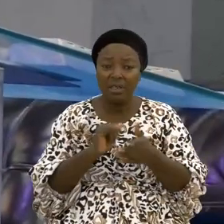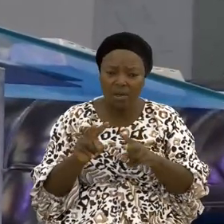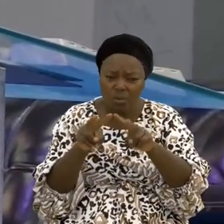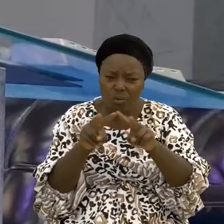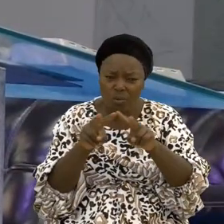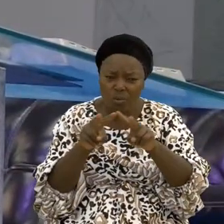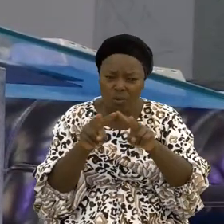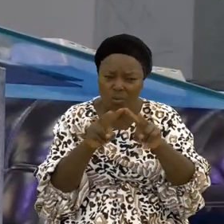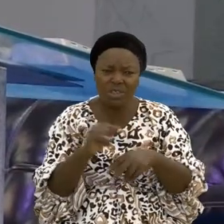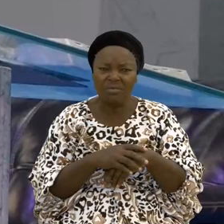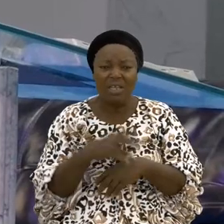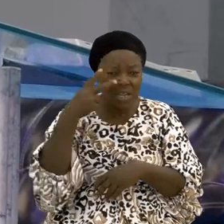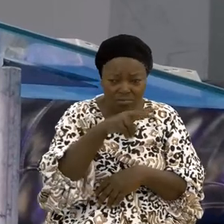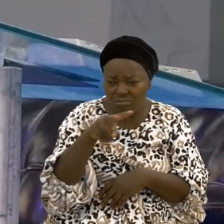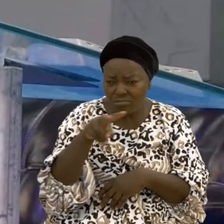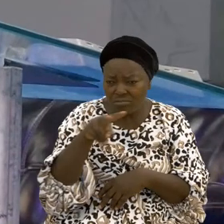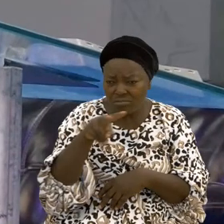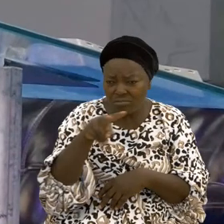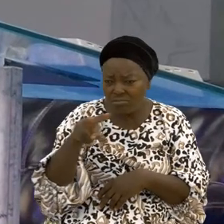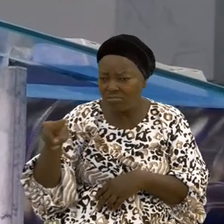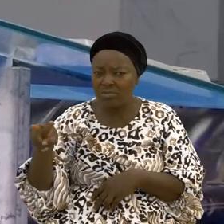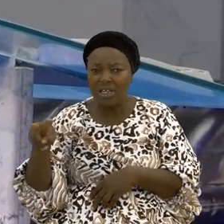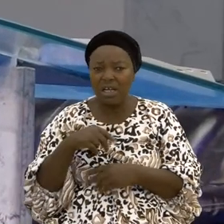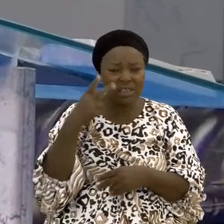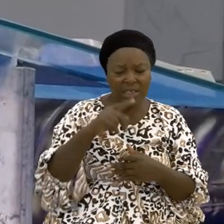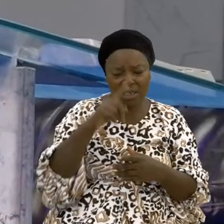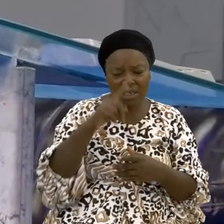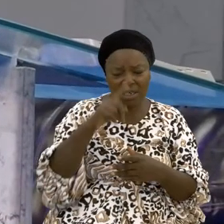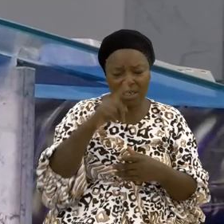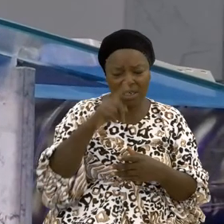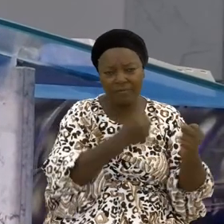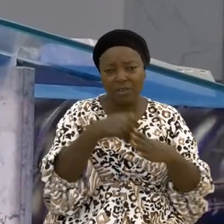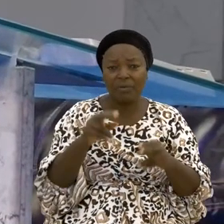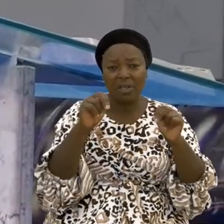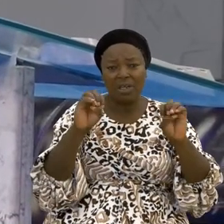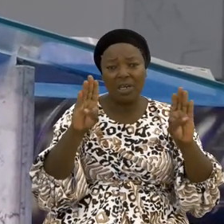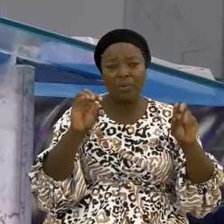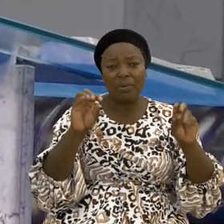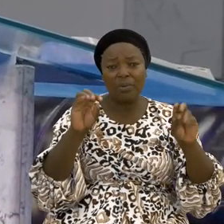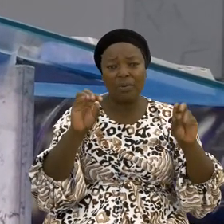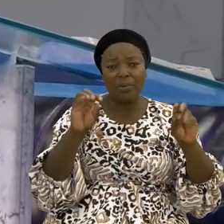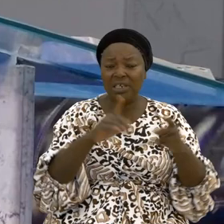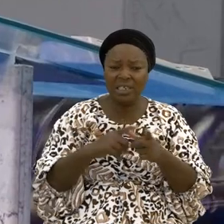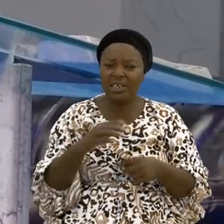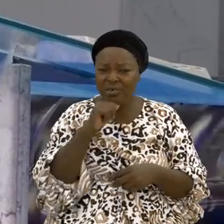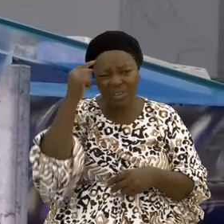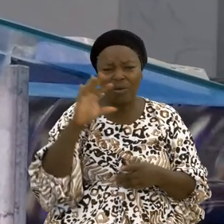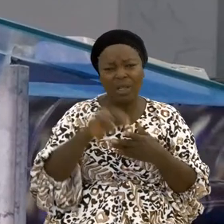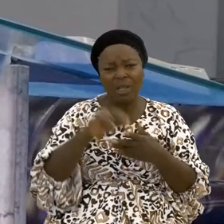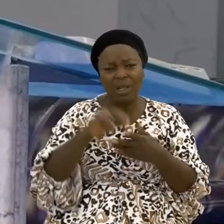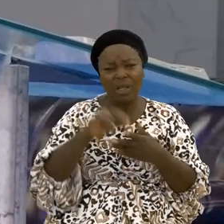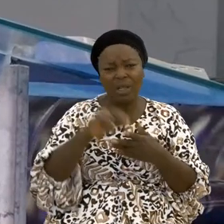for living. They are watching the face of Nebuchadnezzar. They are not watching their own purpose